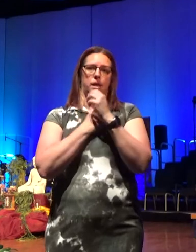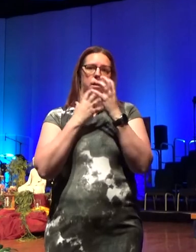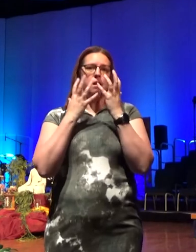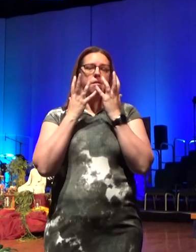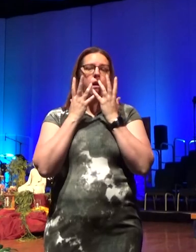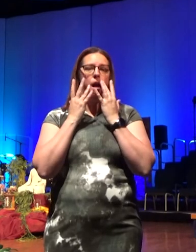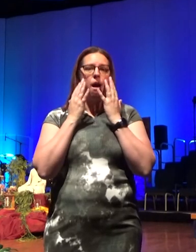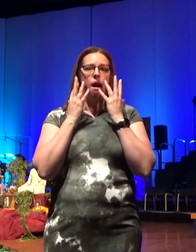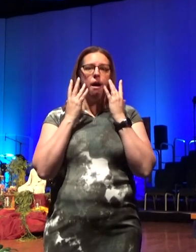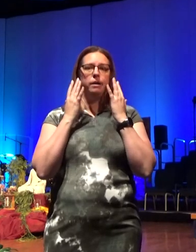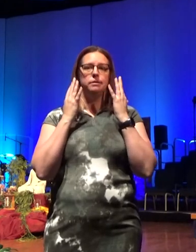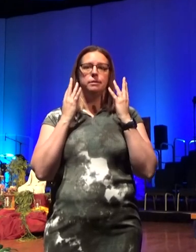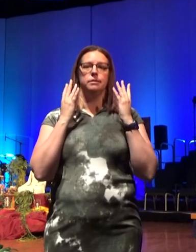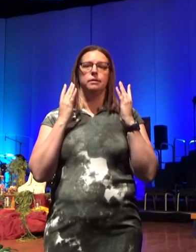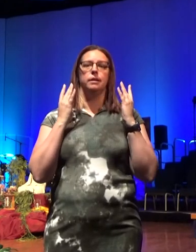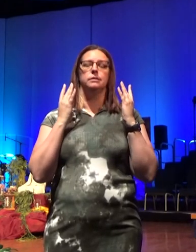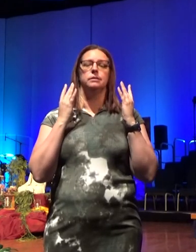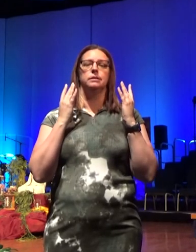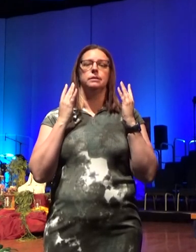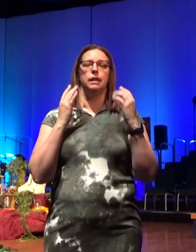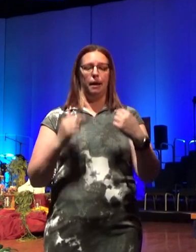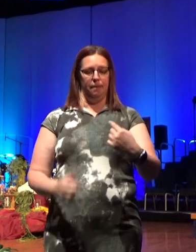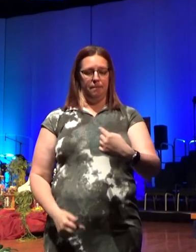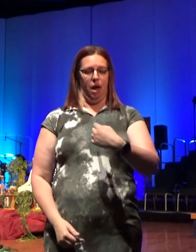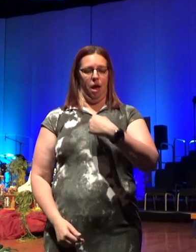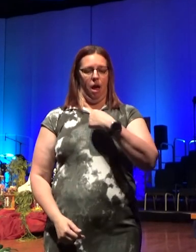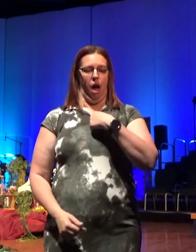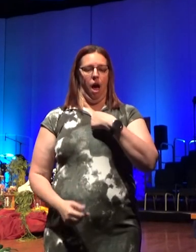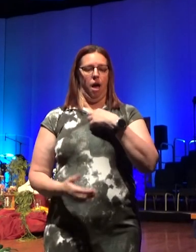May I be well.